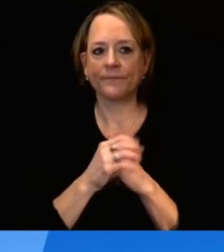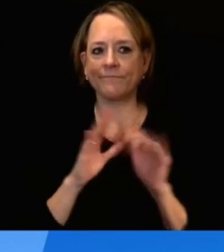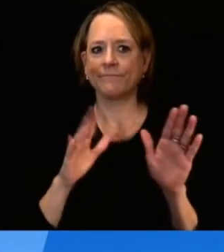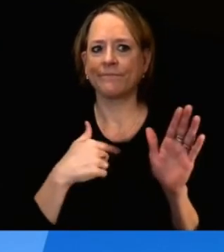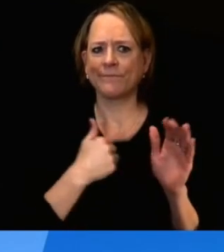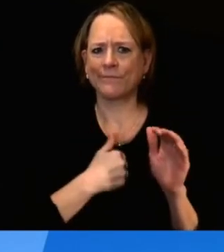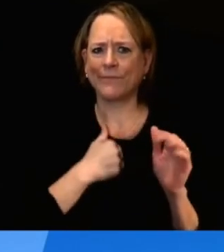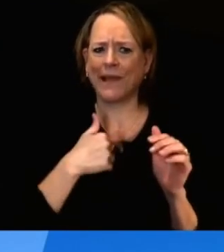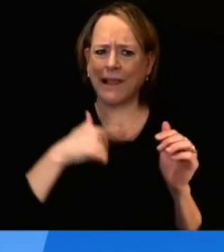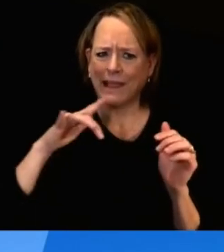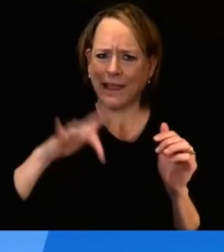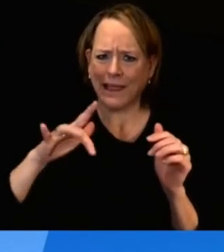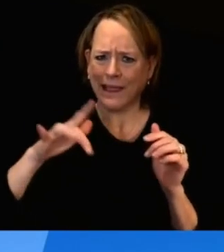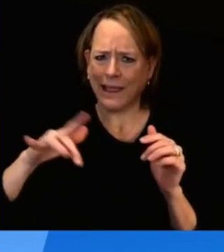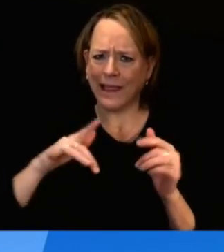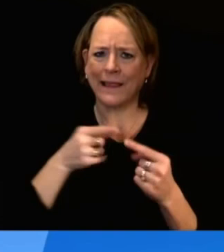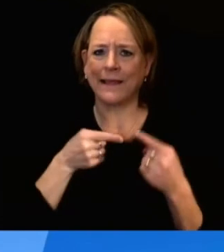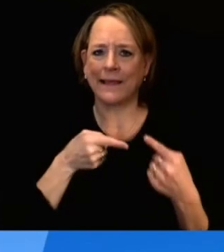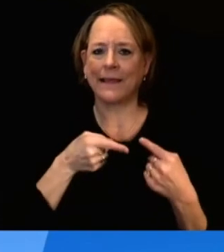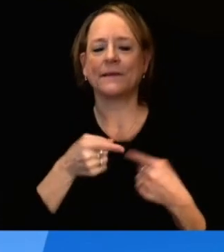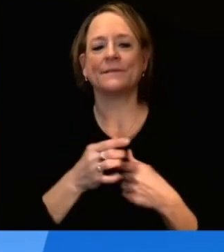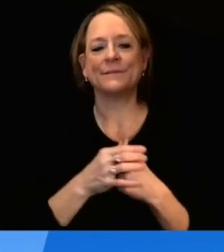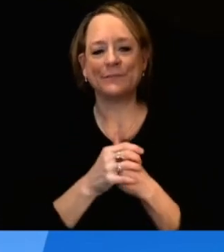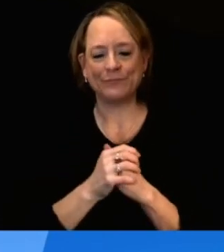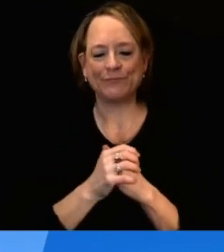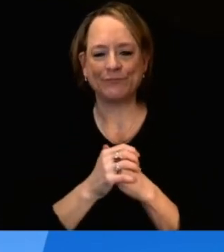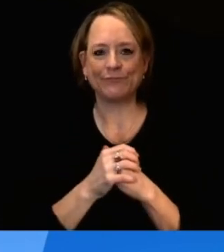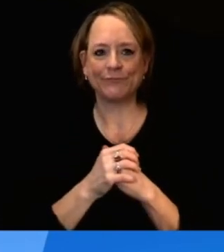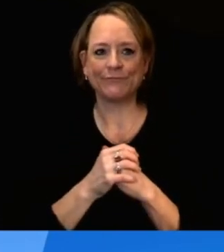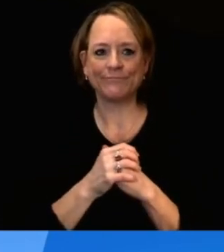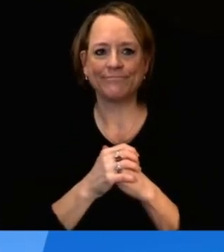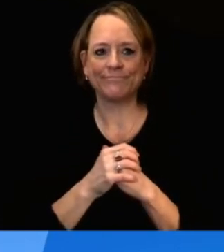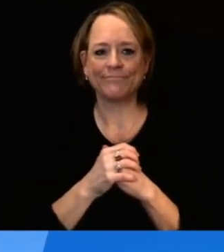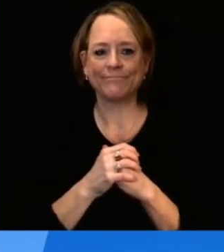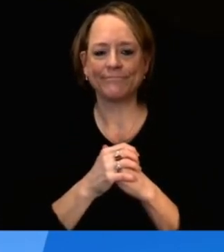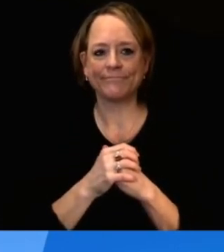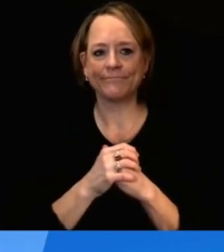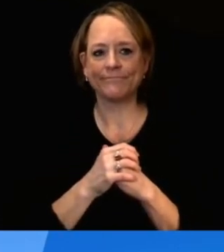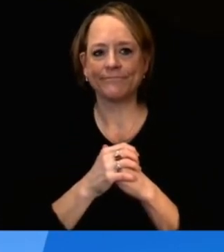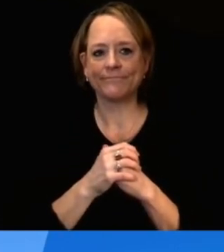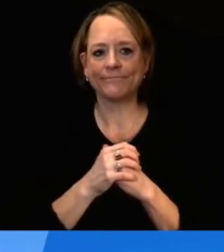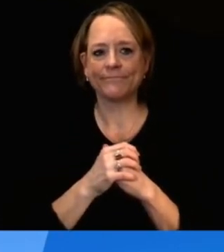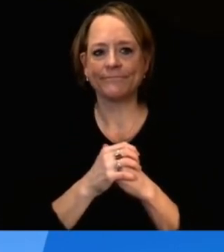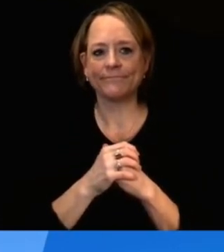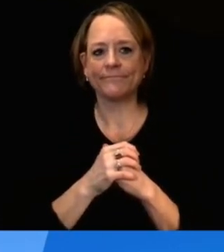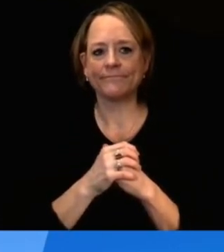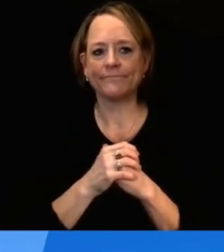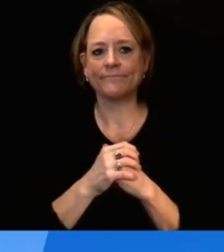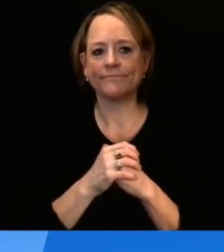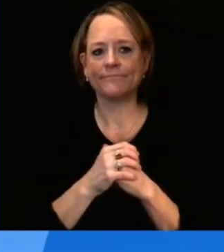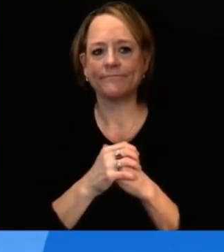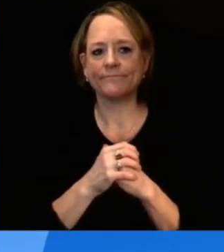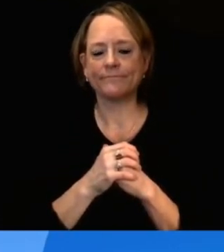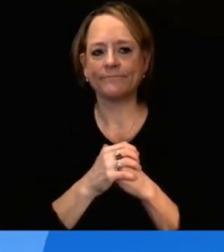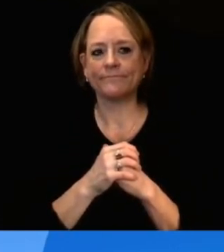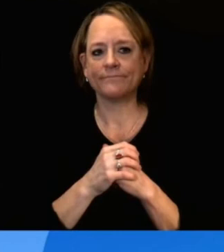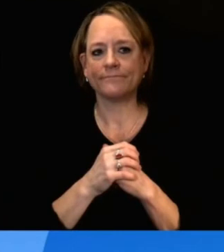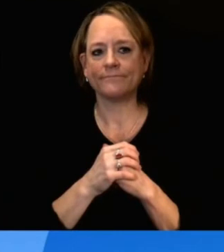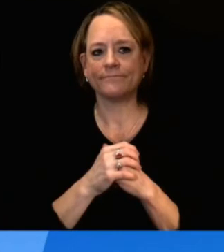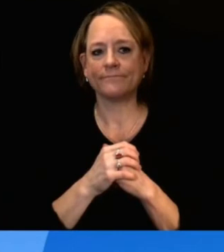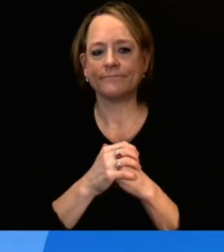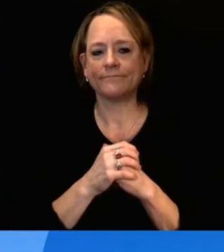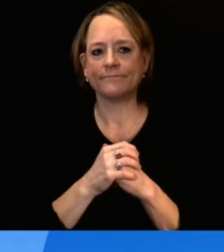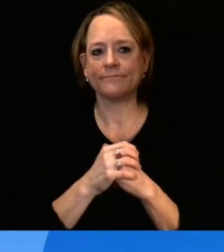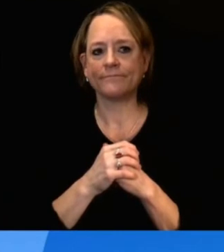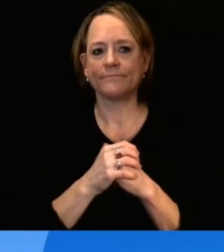the unmute. I apologize. Just kind of a quick two-parter, but more of from a personal perspective, can